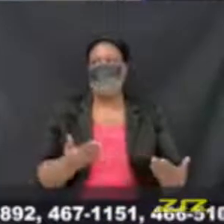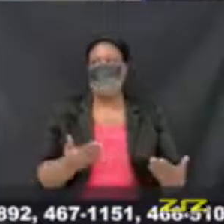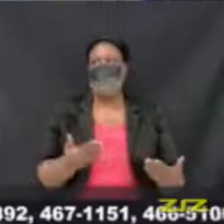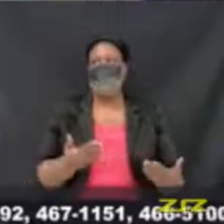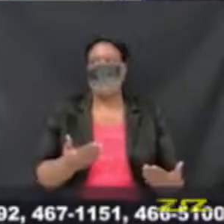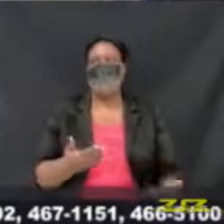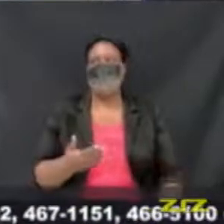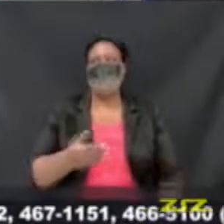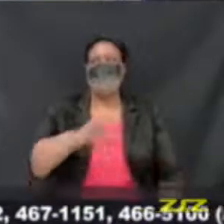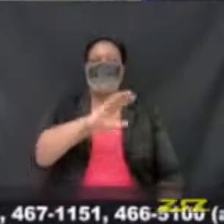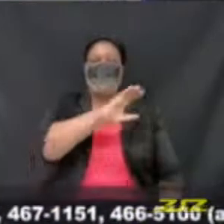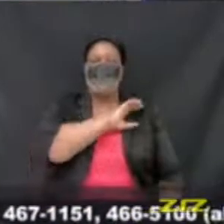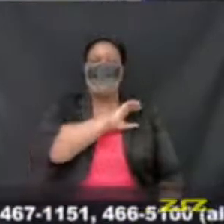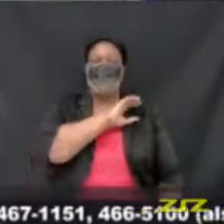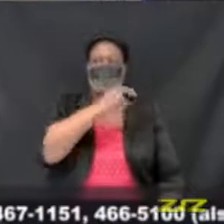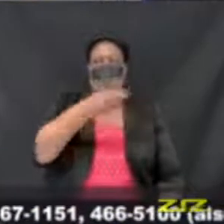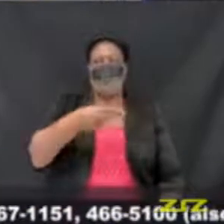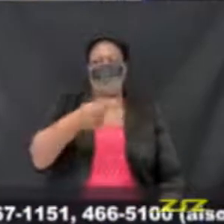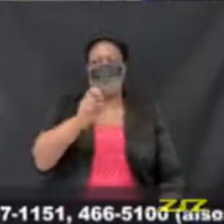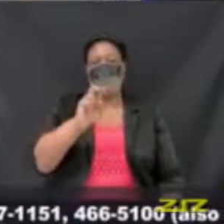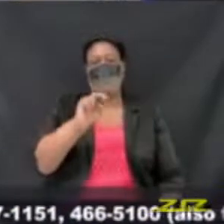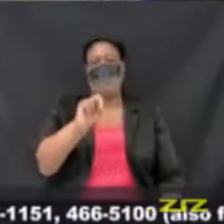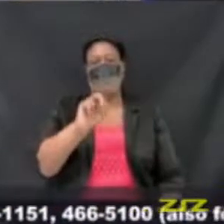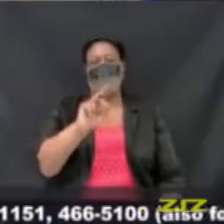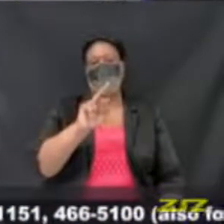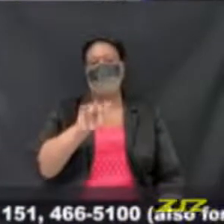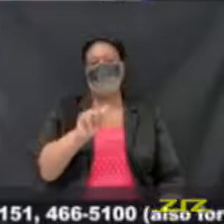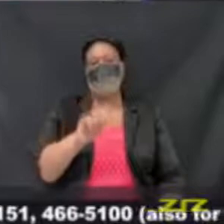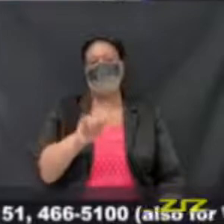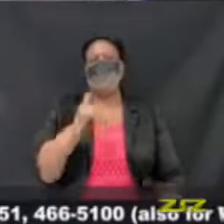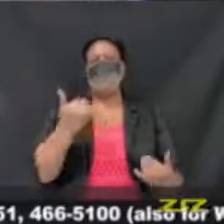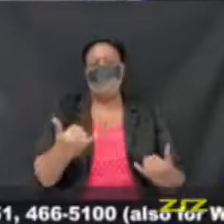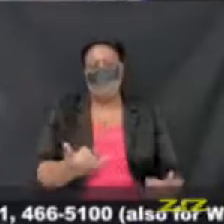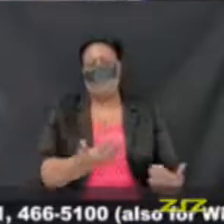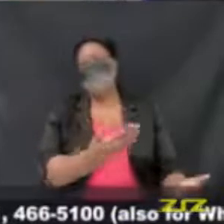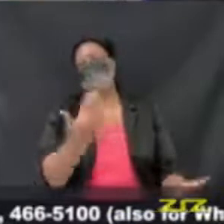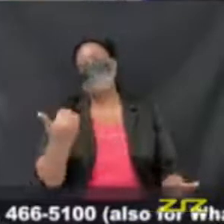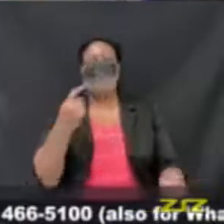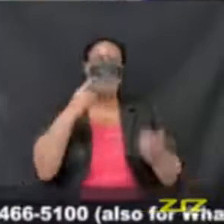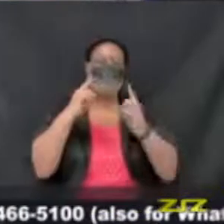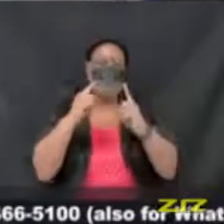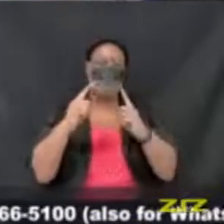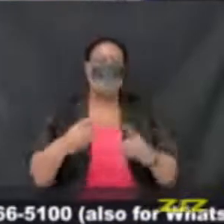of the Royal St. Christopher and Nevis Police Force, Mr. Cromwell Henry, will present his report.